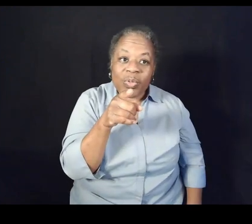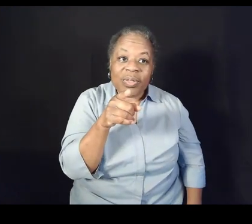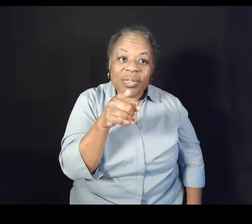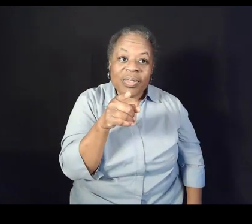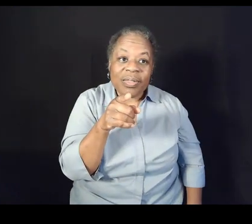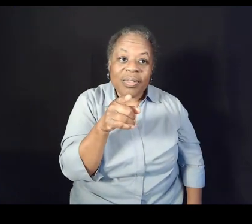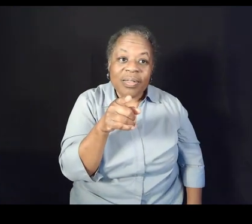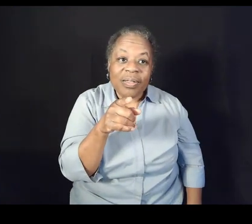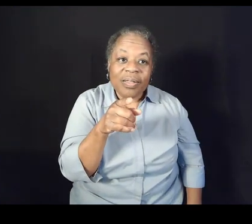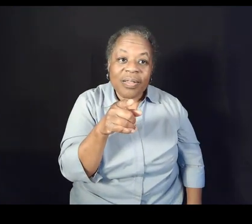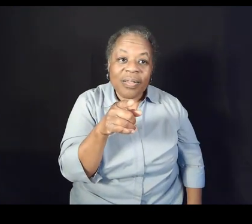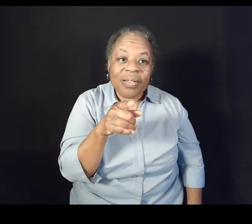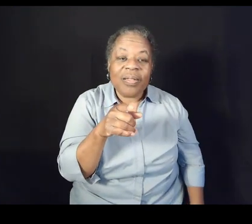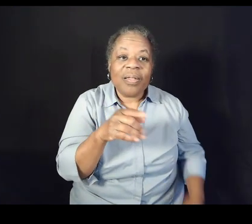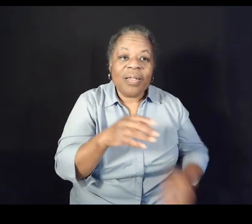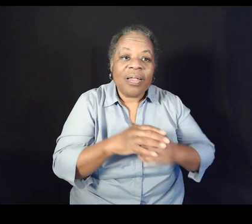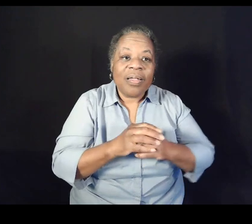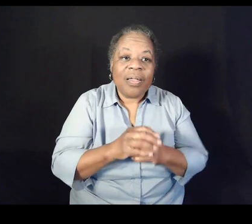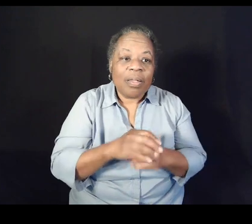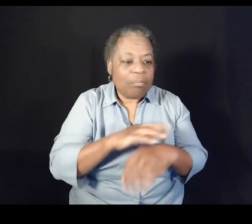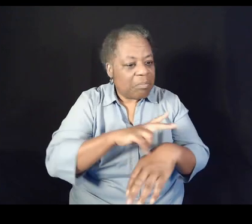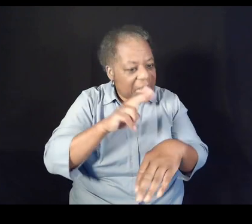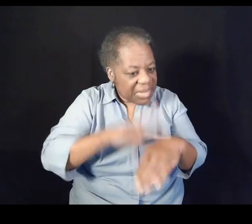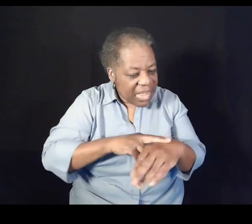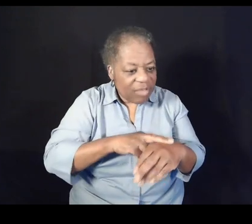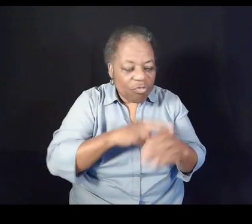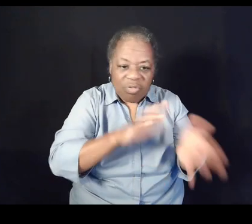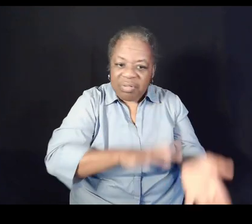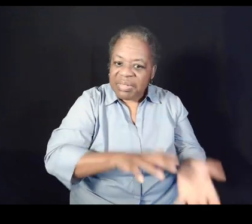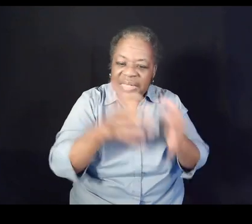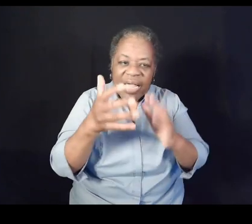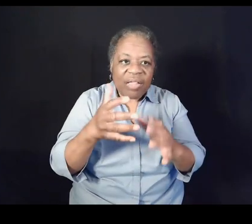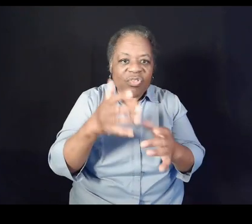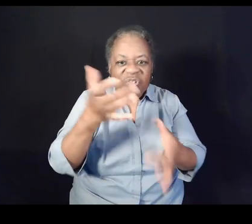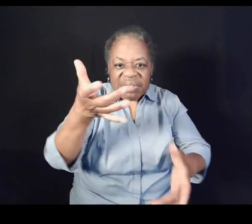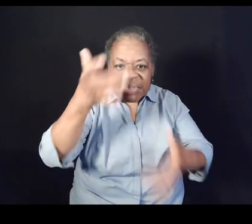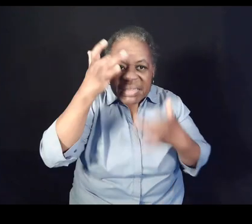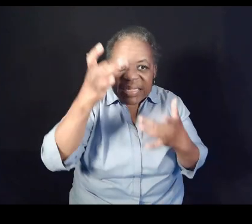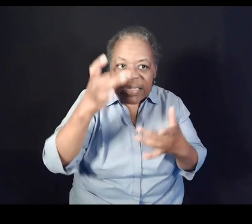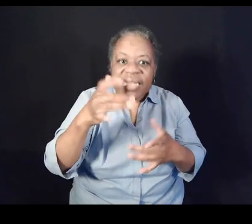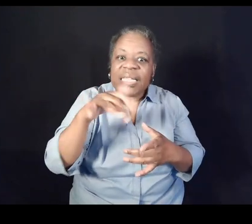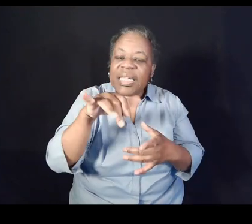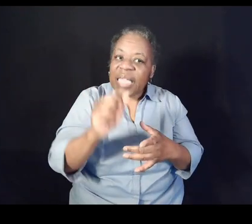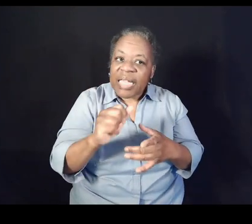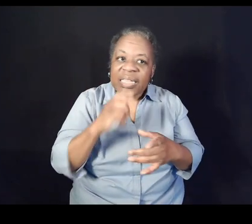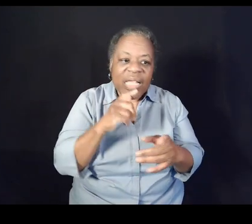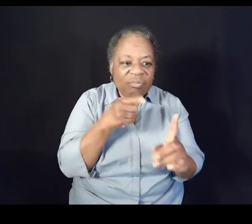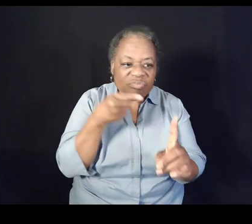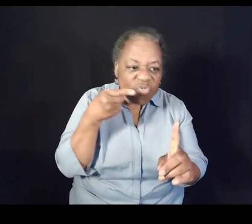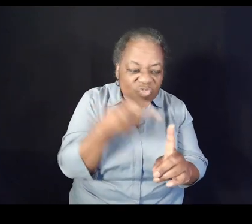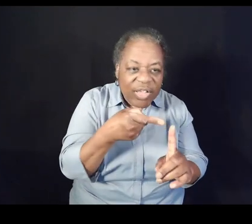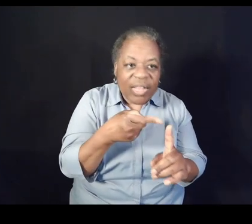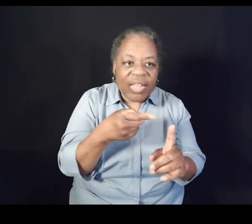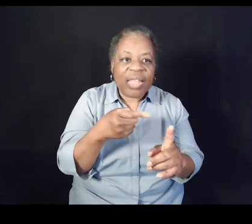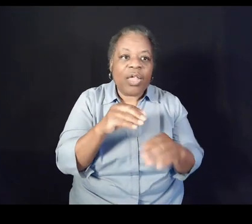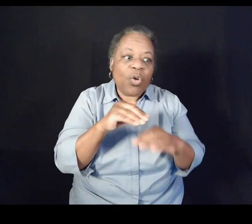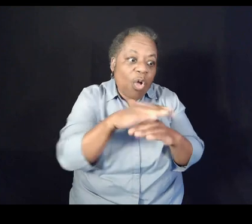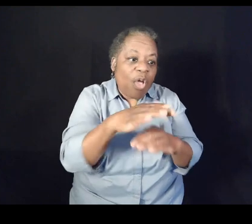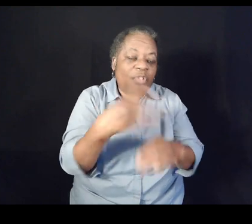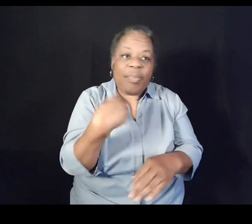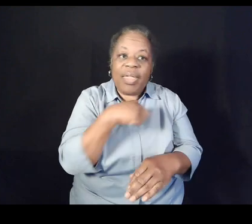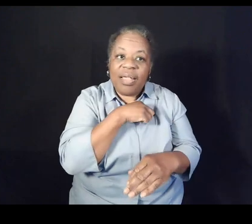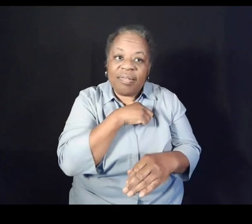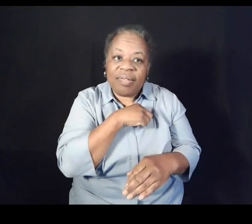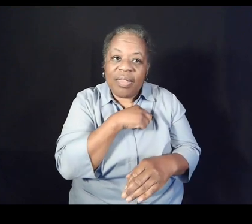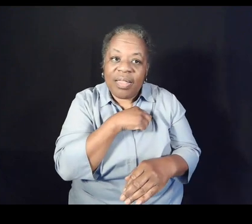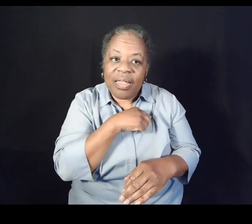And while there are natural disasters and diseases that are not directly caused by humans, the suffering that